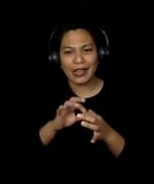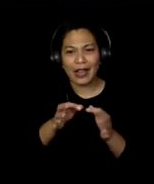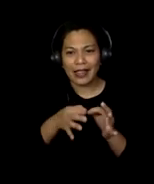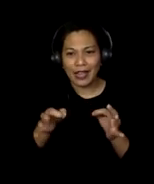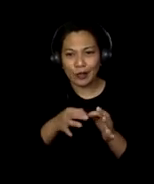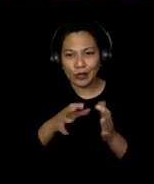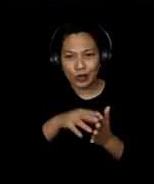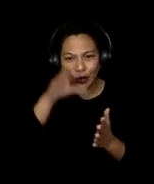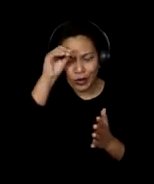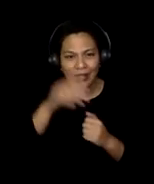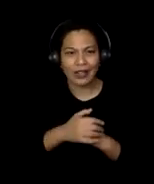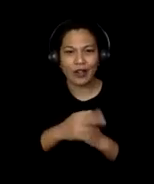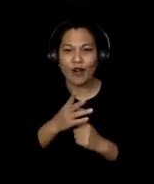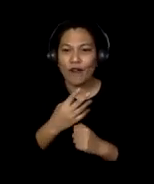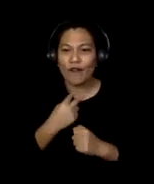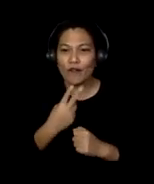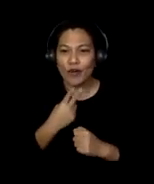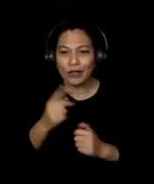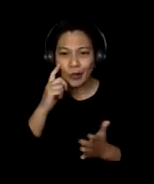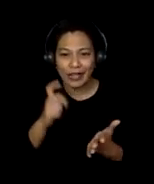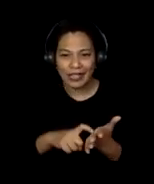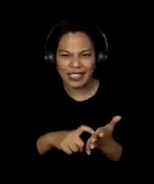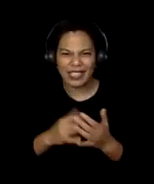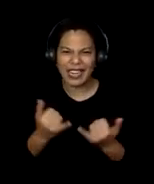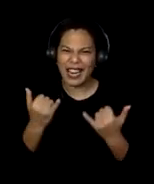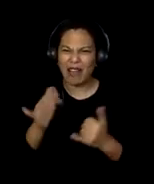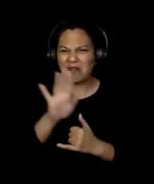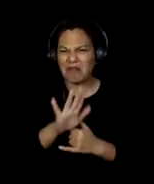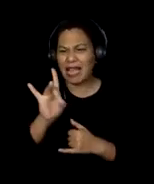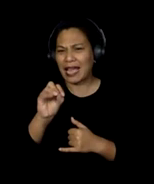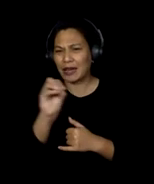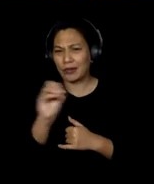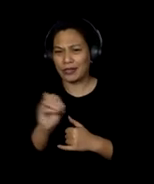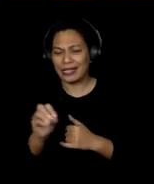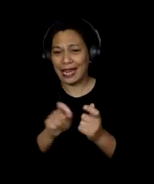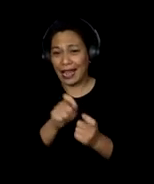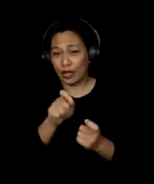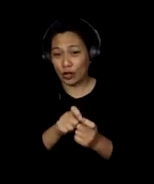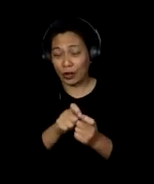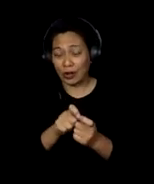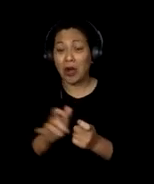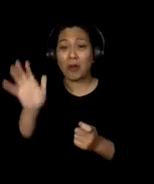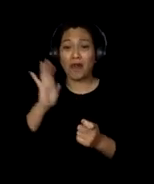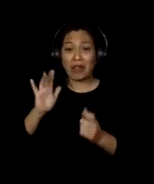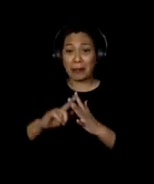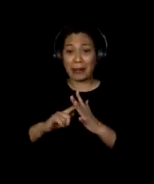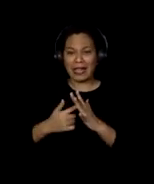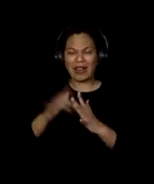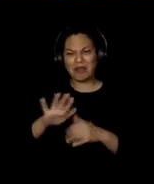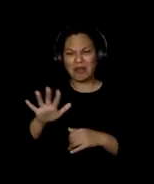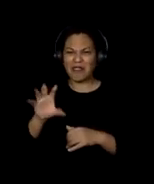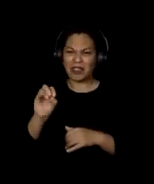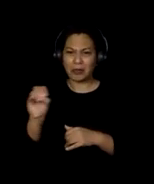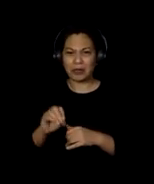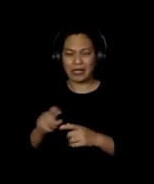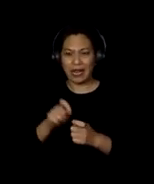many advancements, it's maybe more like 80% accurate now, instead of in the past, it was maybe only 50%.